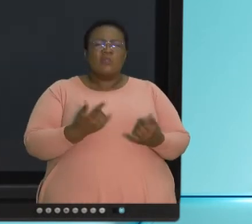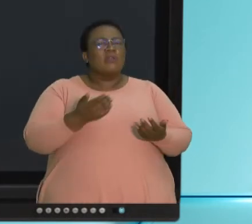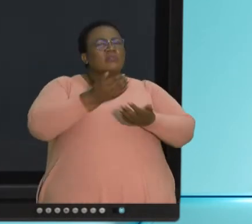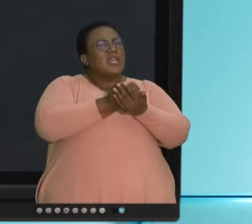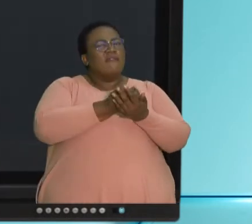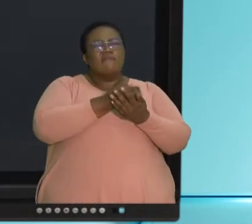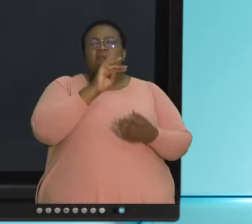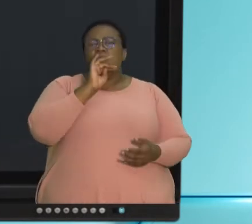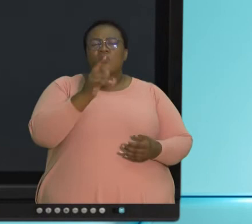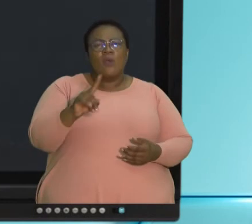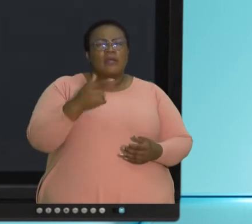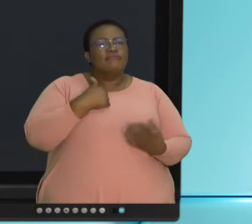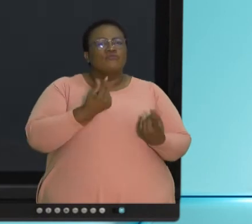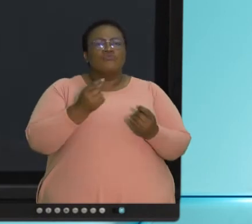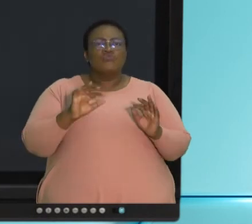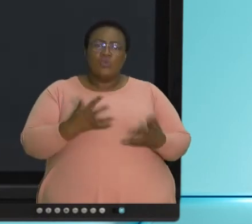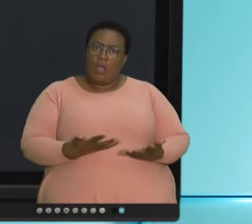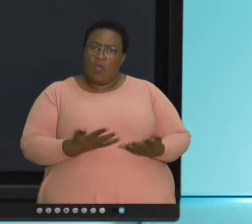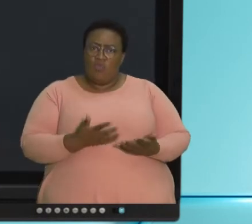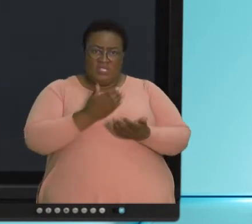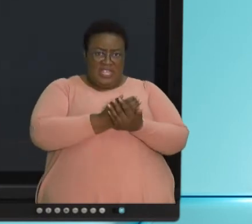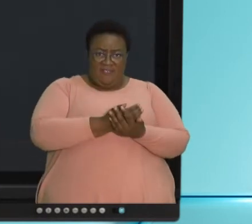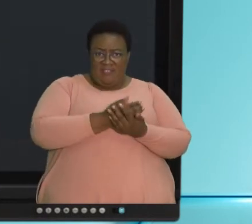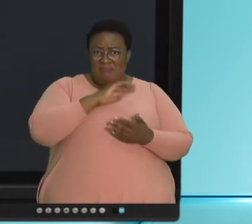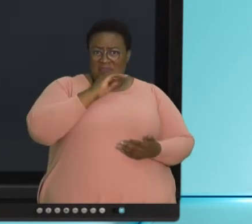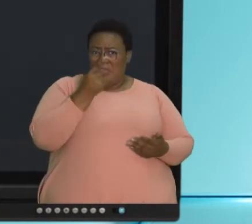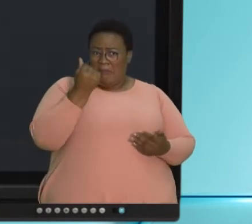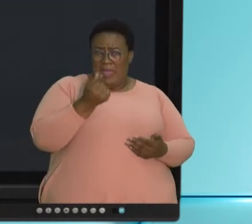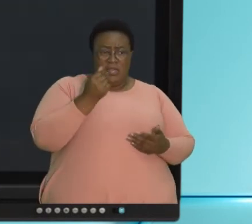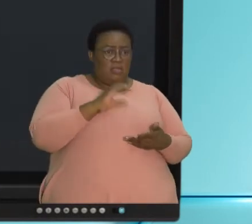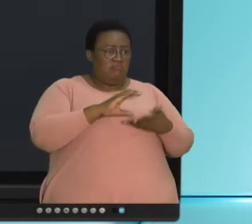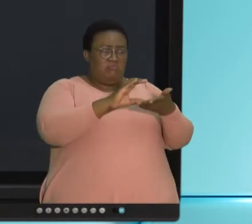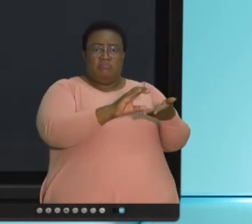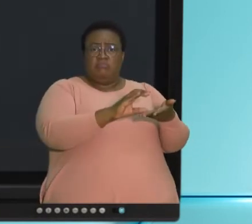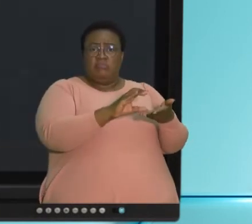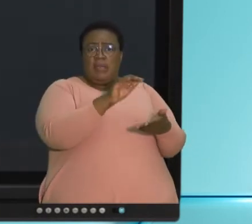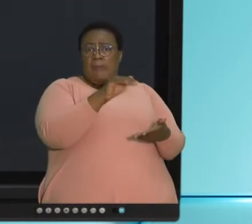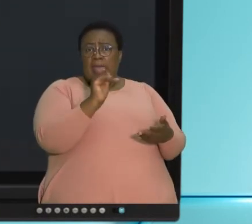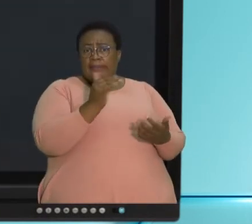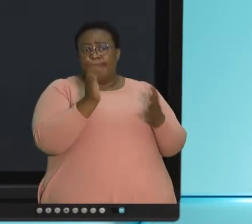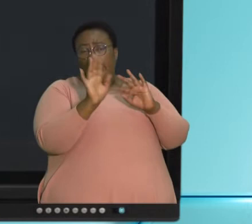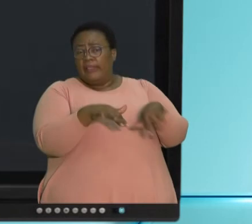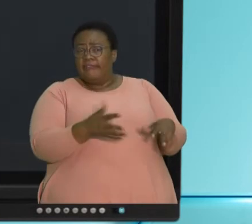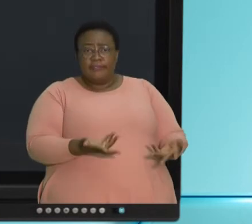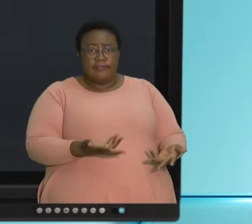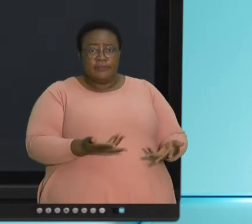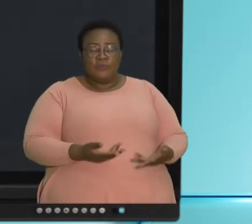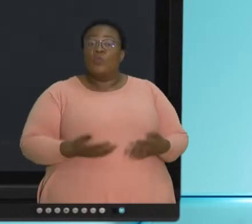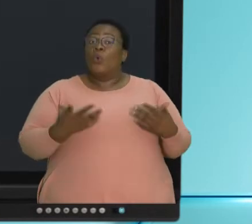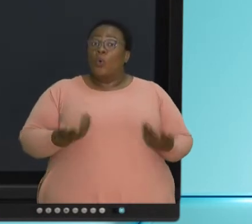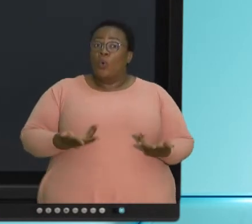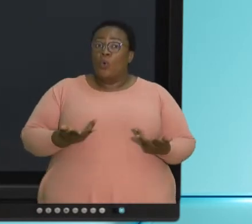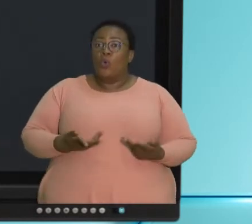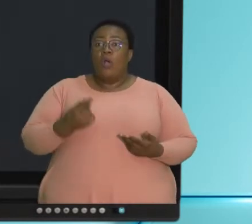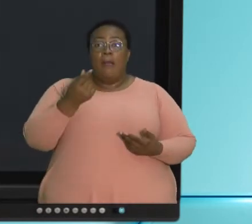to save? Does saving mean that I'm just taking the money, I put it in a piggy bag and I leave it there? Or do I take